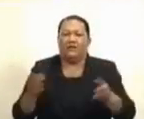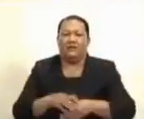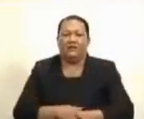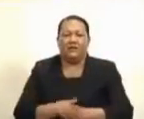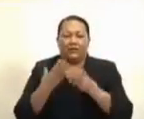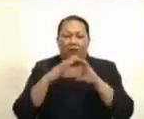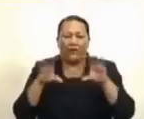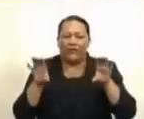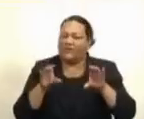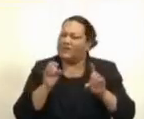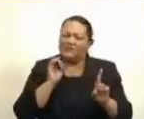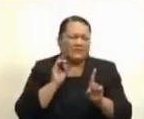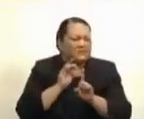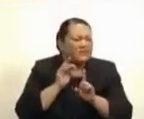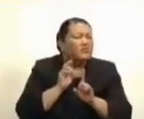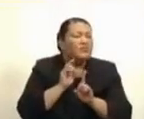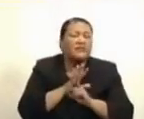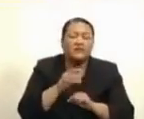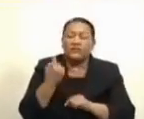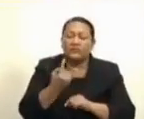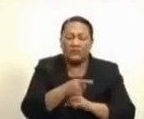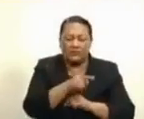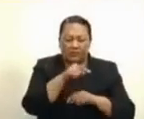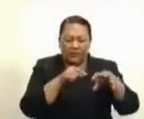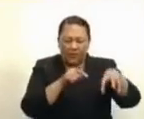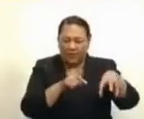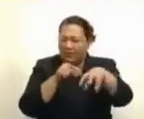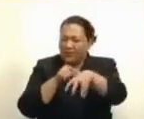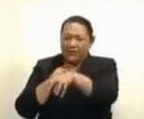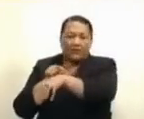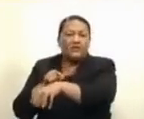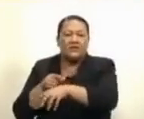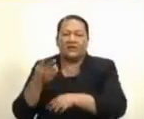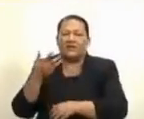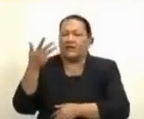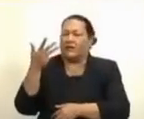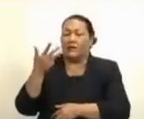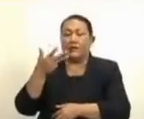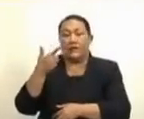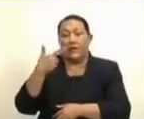personally to some affected by our deeds in 1987.